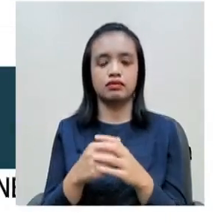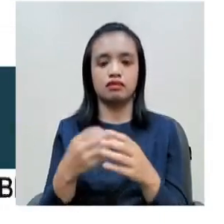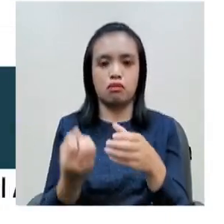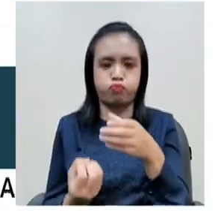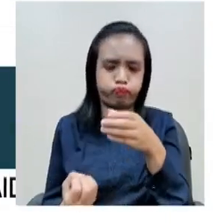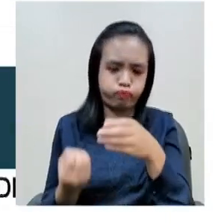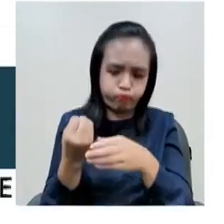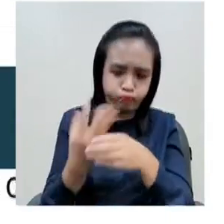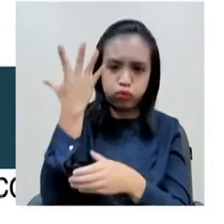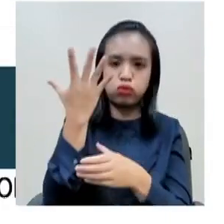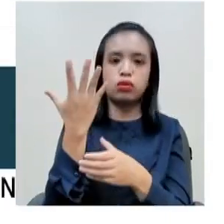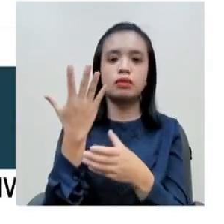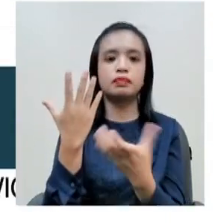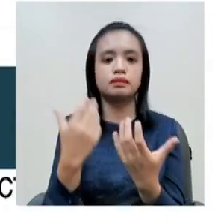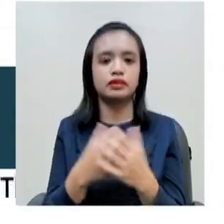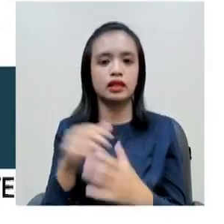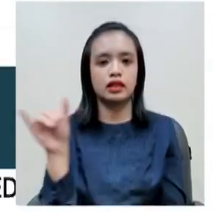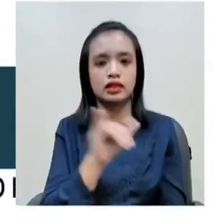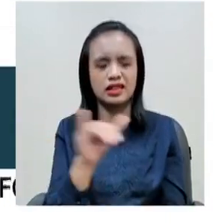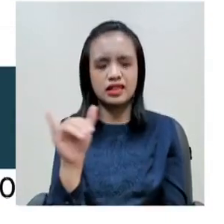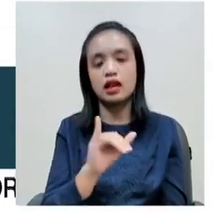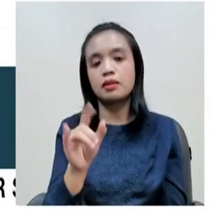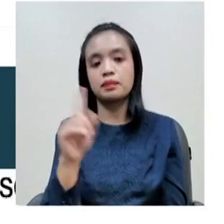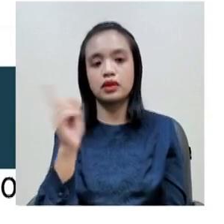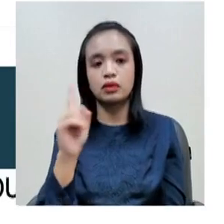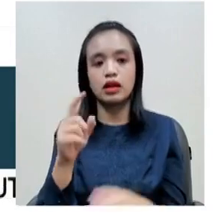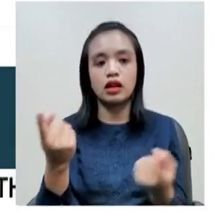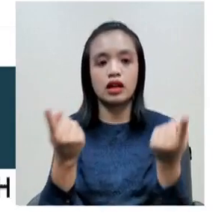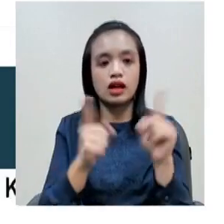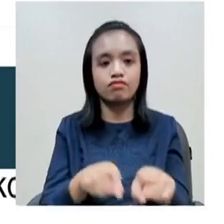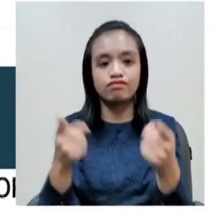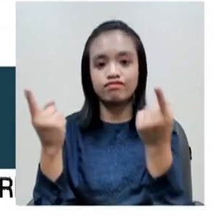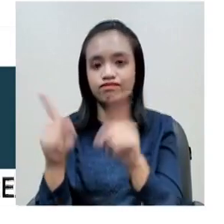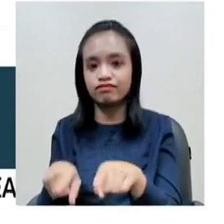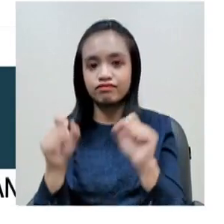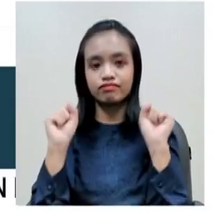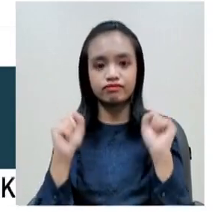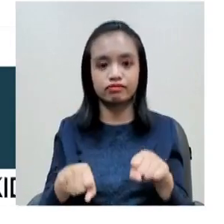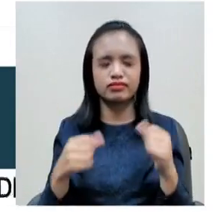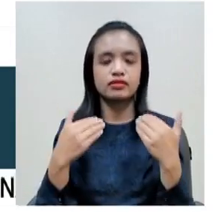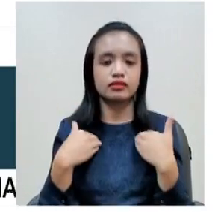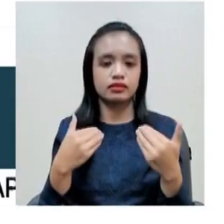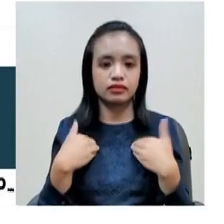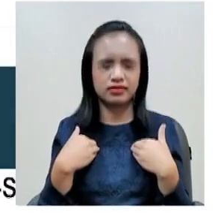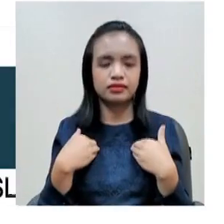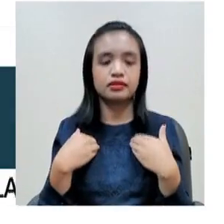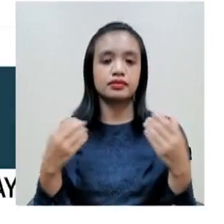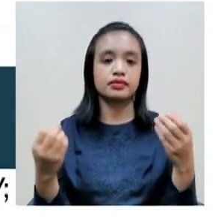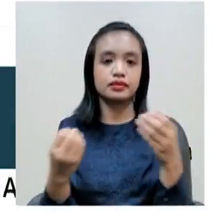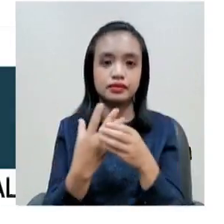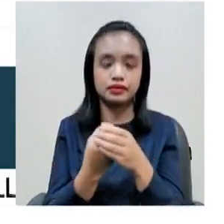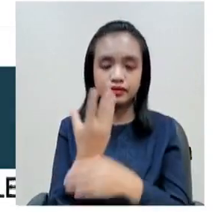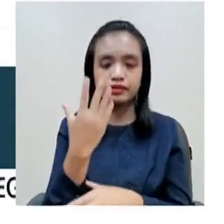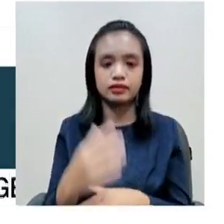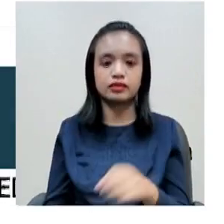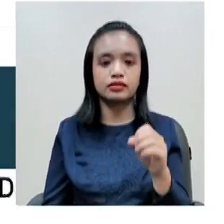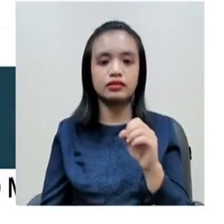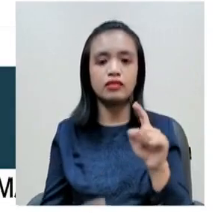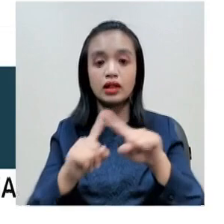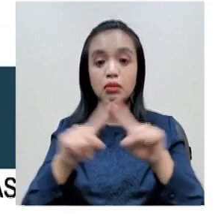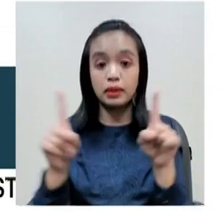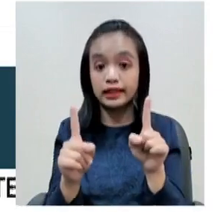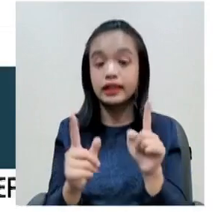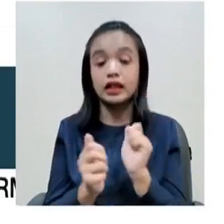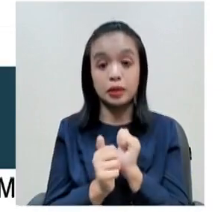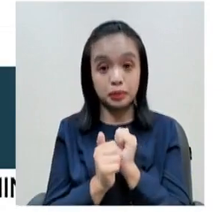even explosive events that can produce tall eruption columns. Okay. But the most